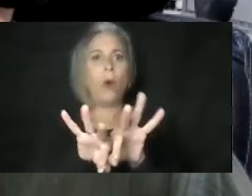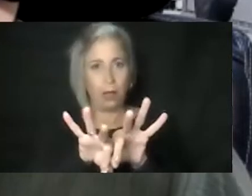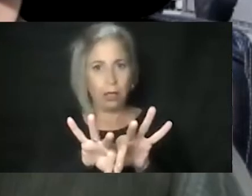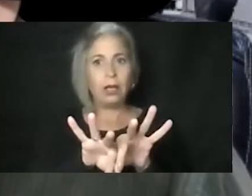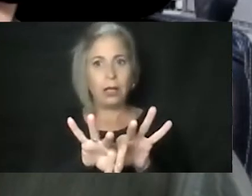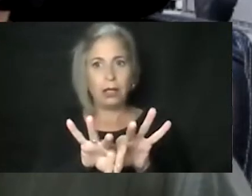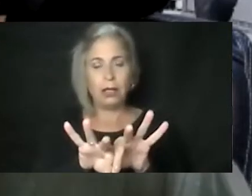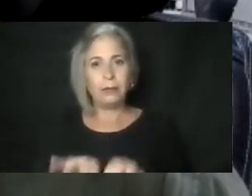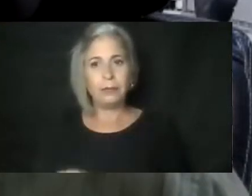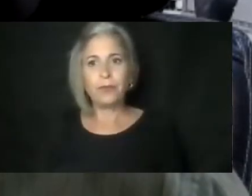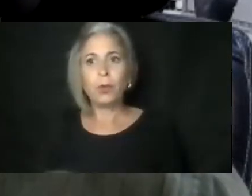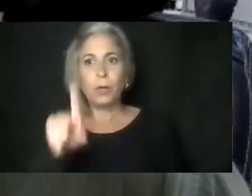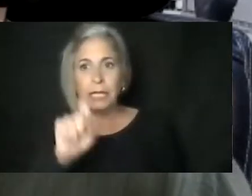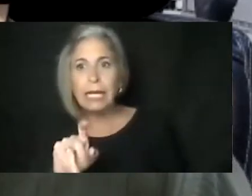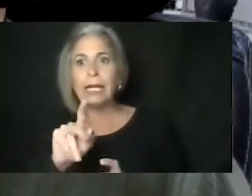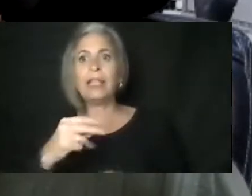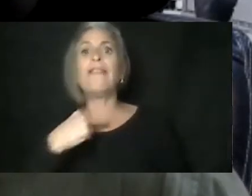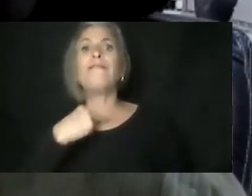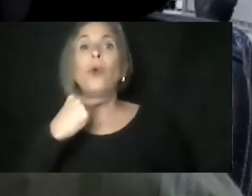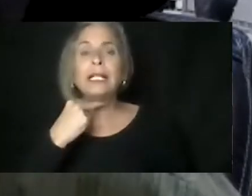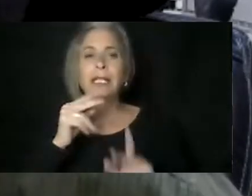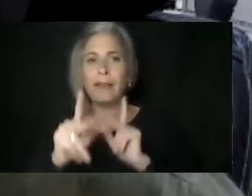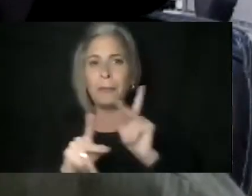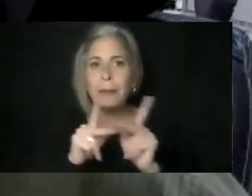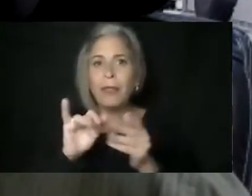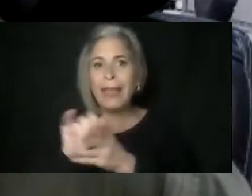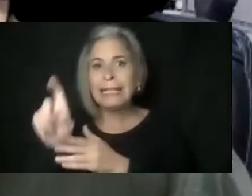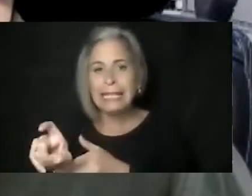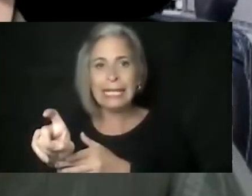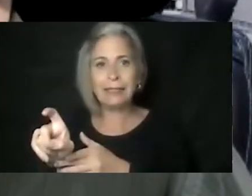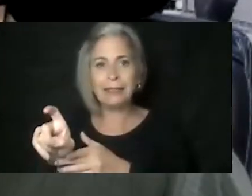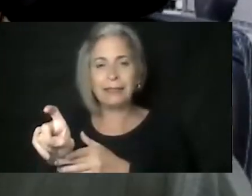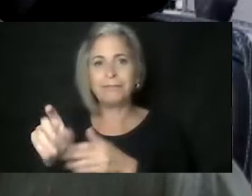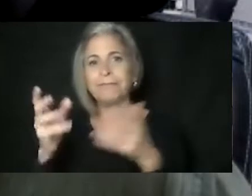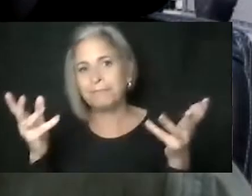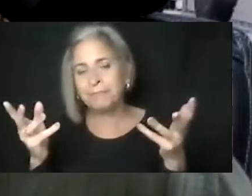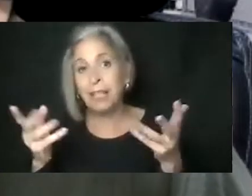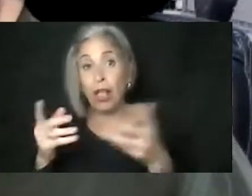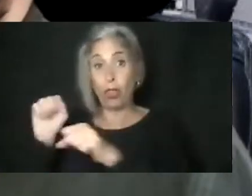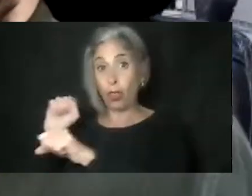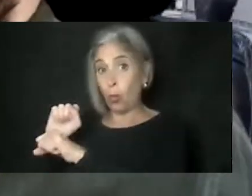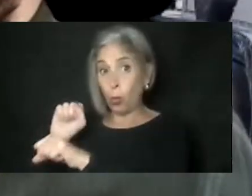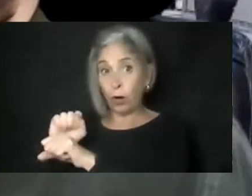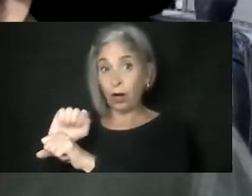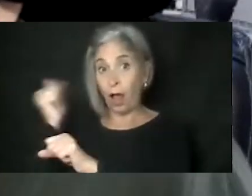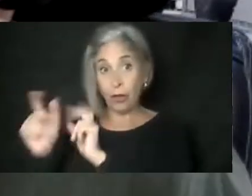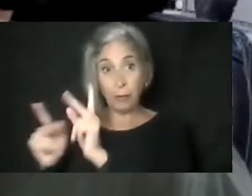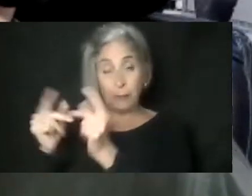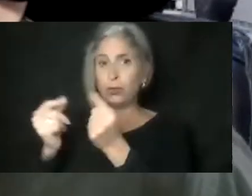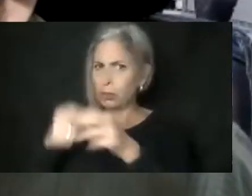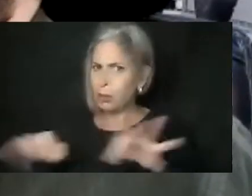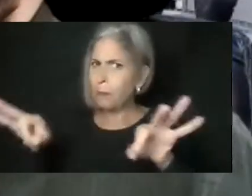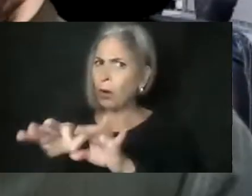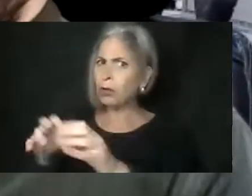the voices of people with disabilities in this industry. I mean, not to downplay the work that everyone else is doing, because we